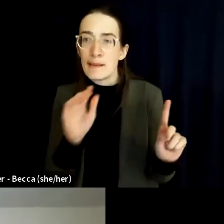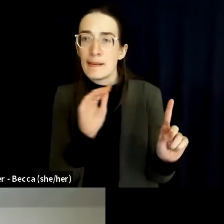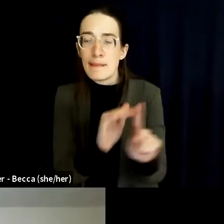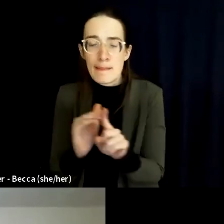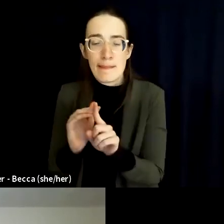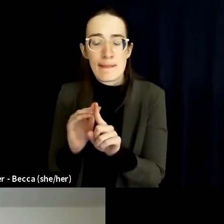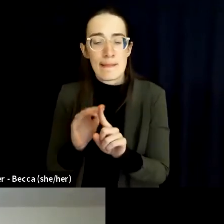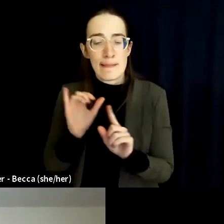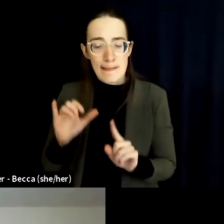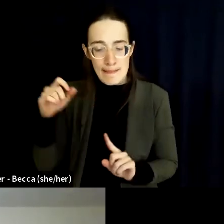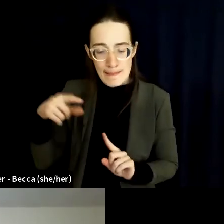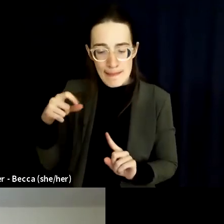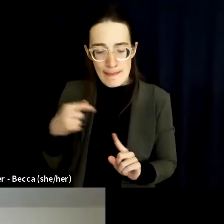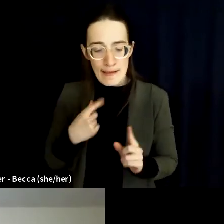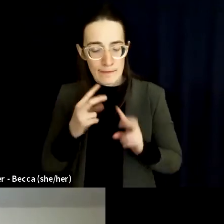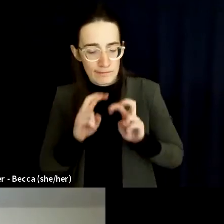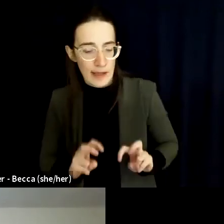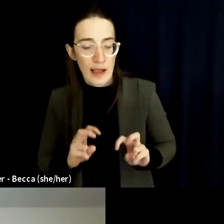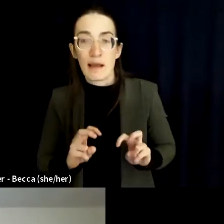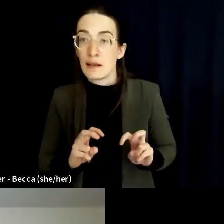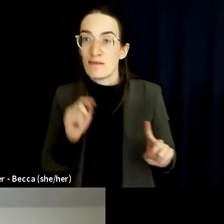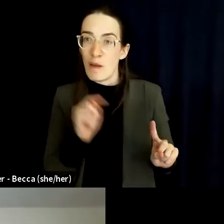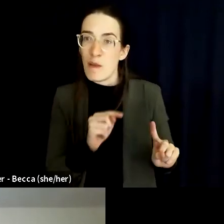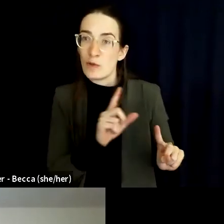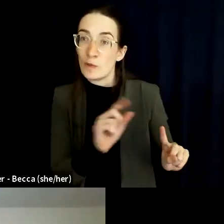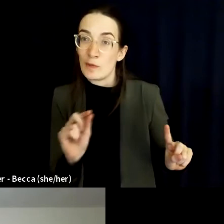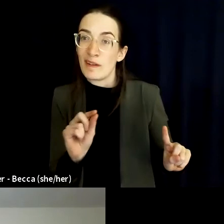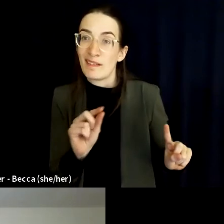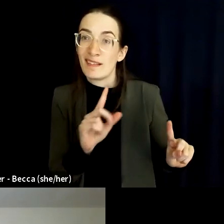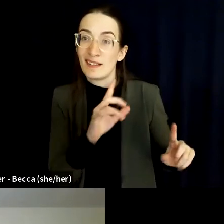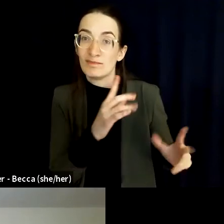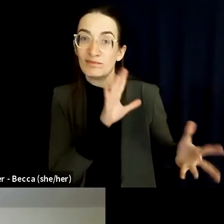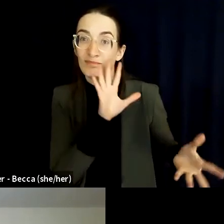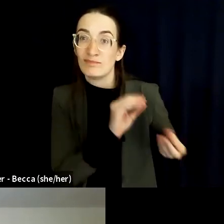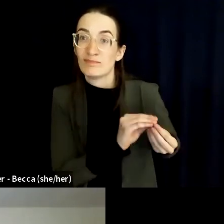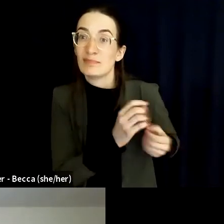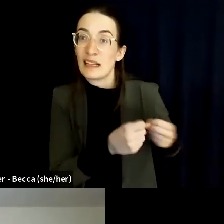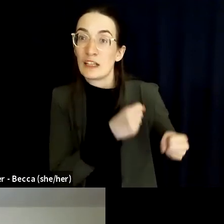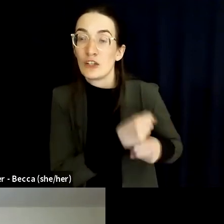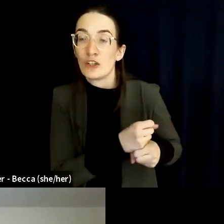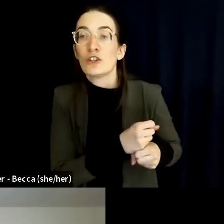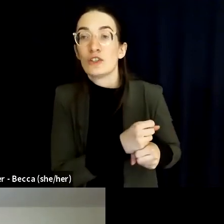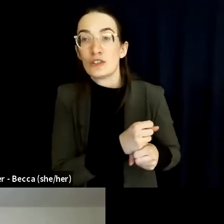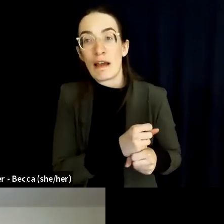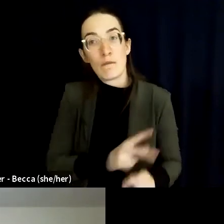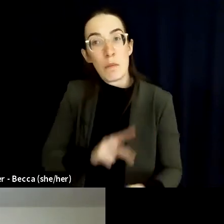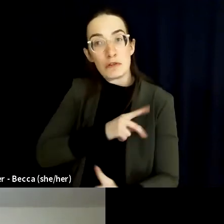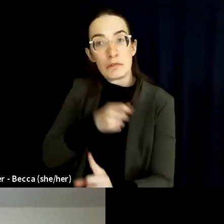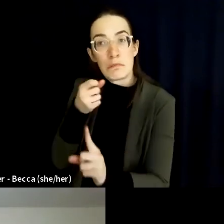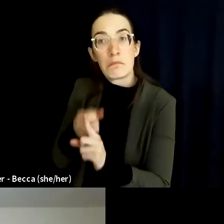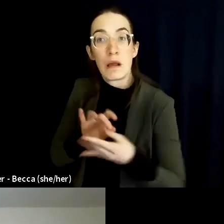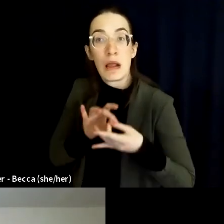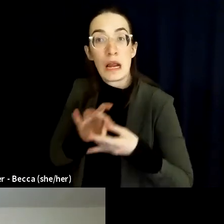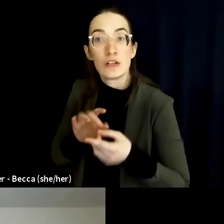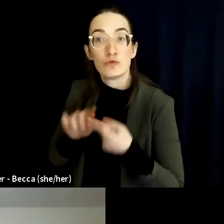about 2020. And you can use that as a jumping off point to further conceptualize what 2020 personally meant to you. We'll kind of